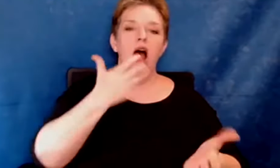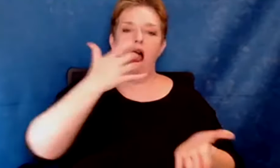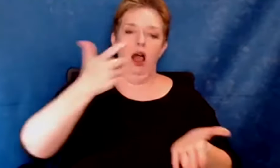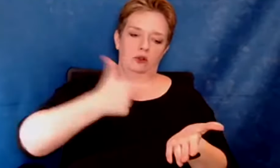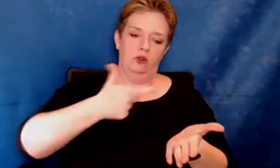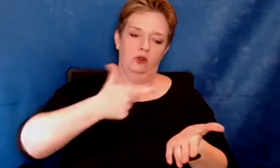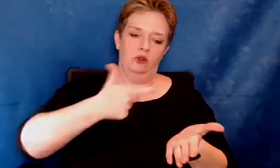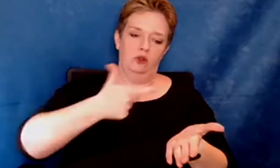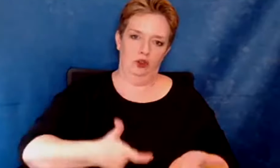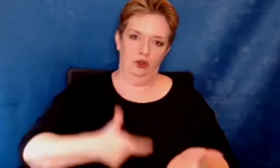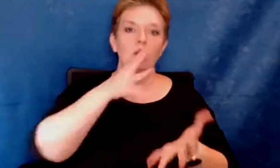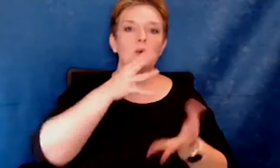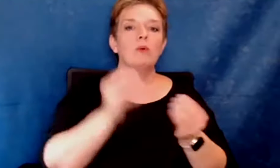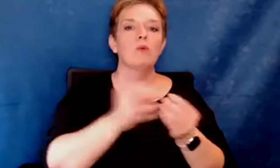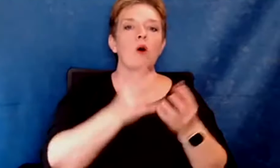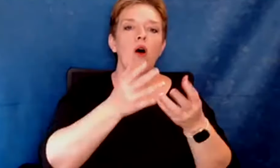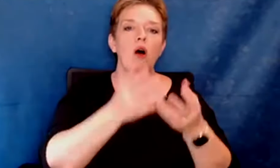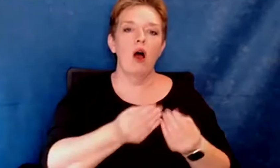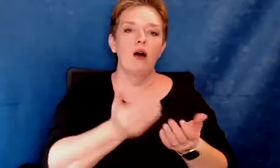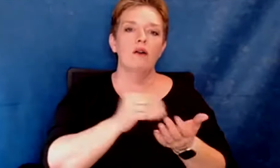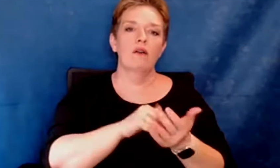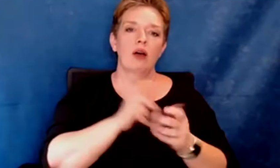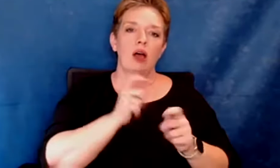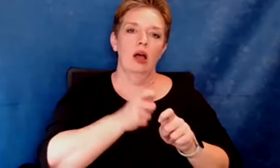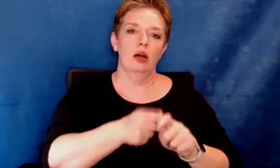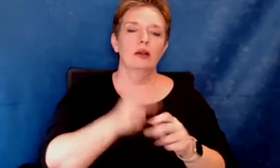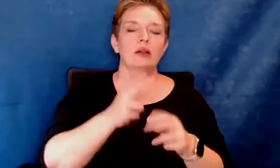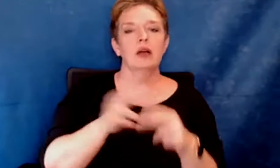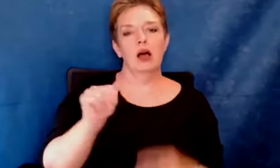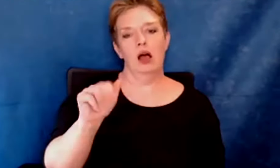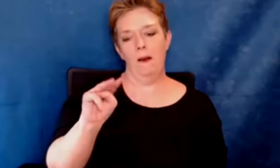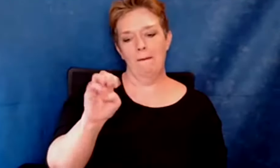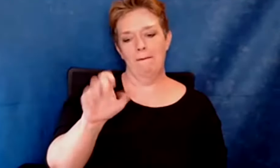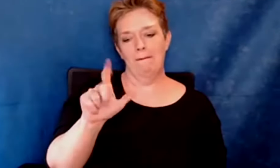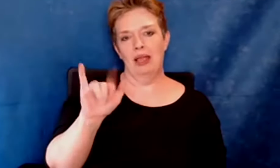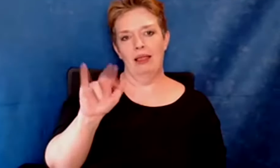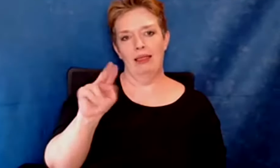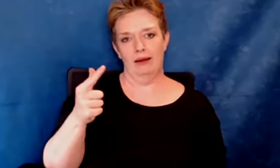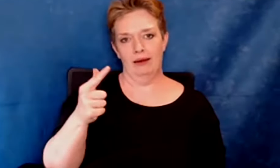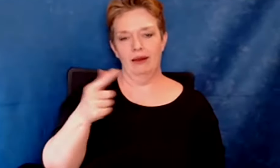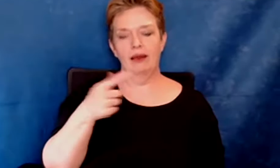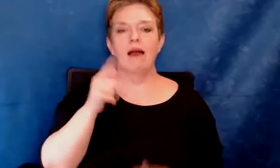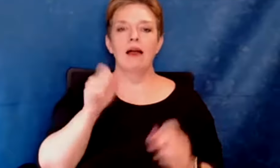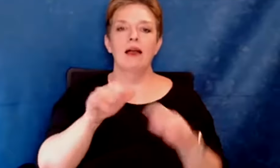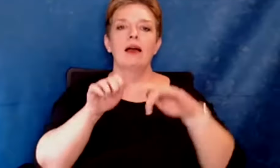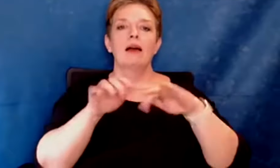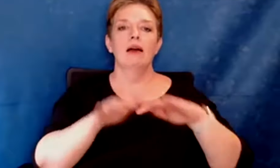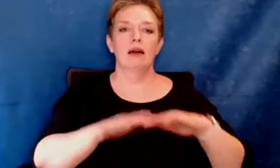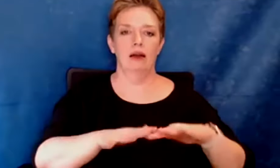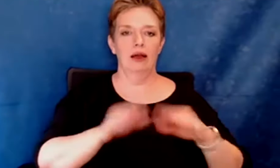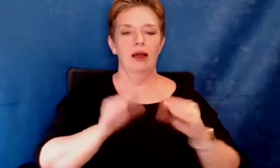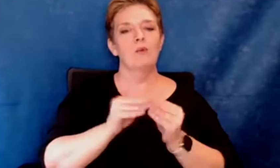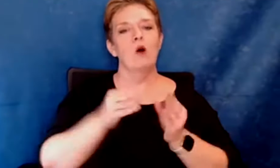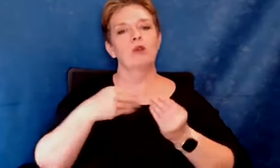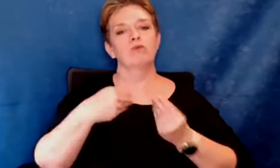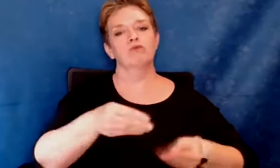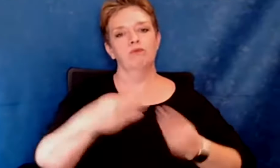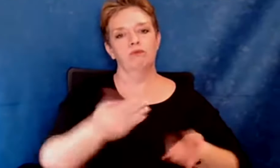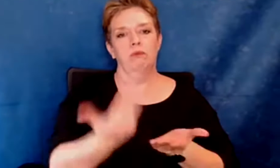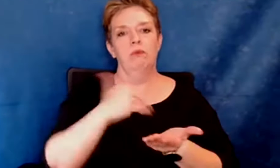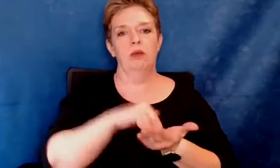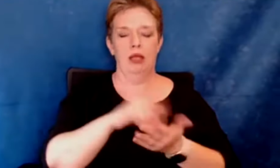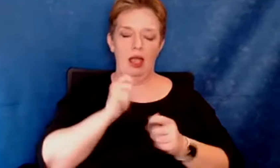softens those molecules and kind of, it's called annealing, and lets them kind of settle back to where they're nice and pliable again. And you just kind